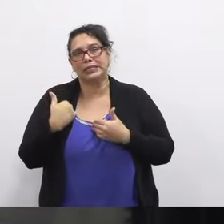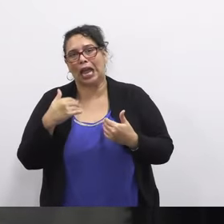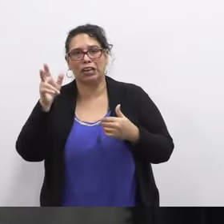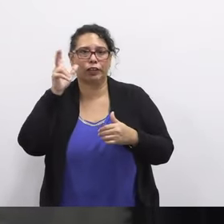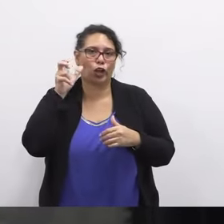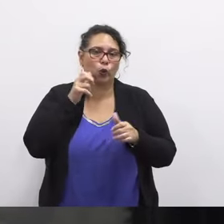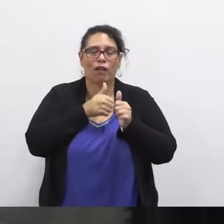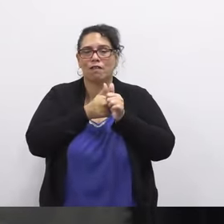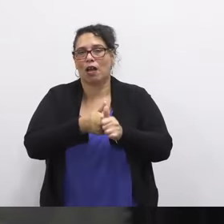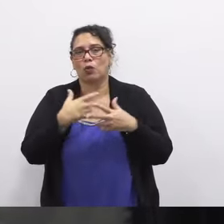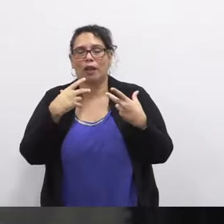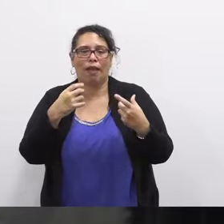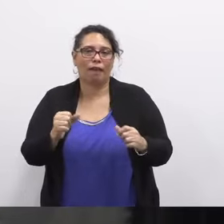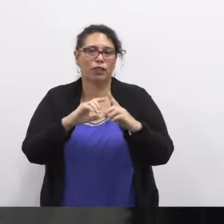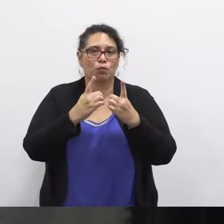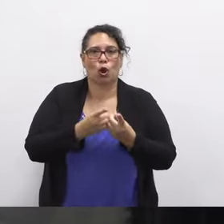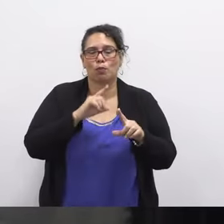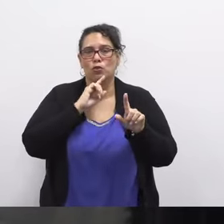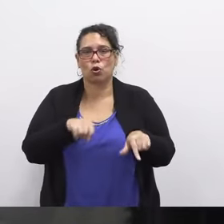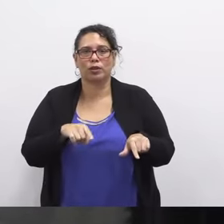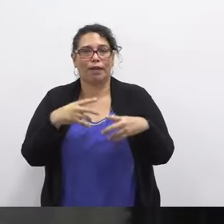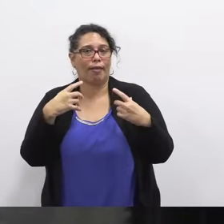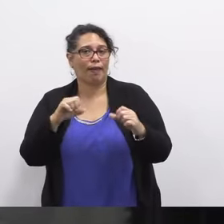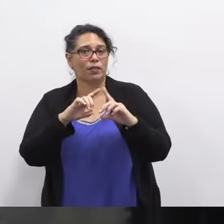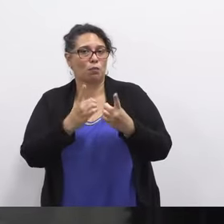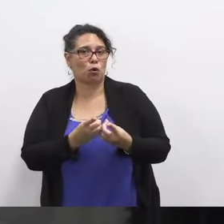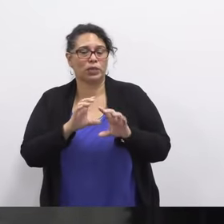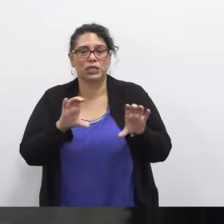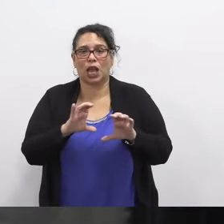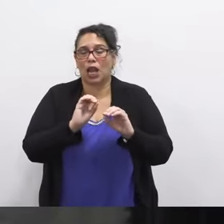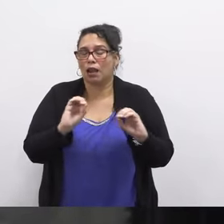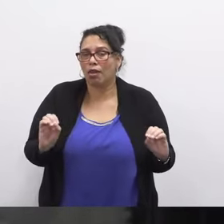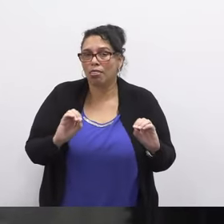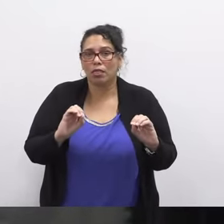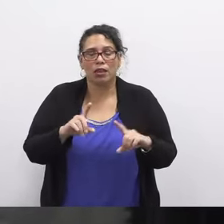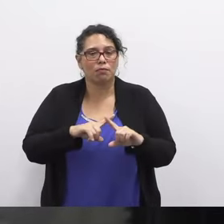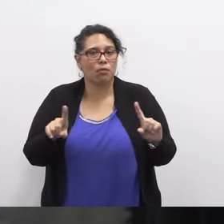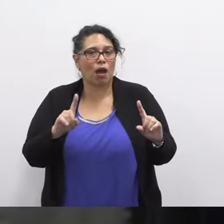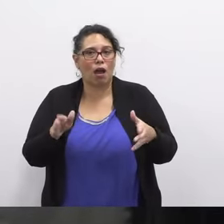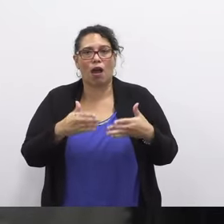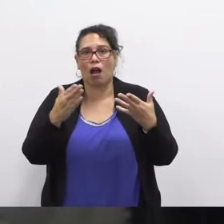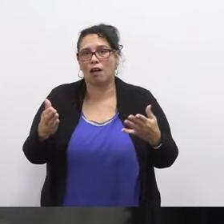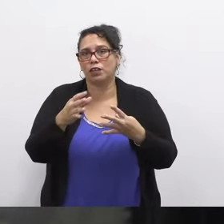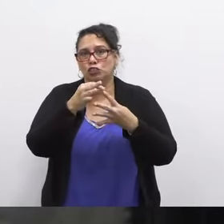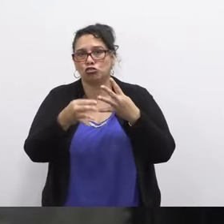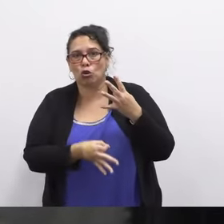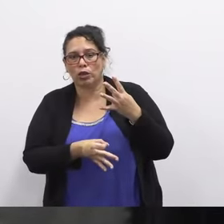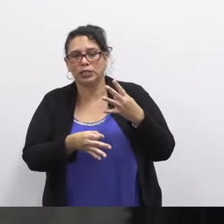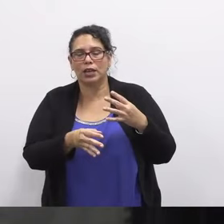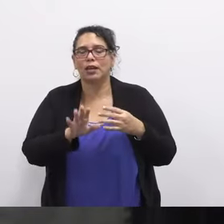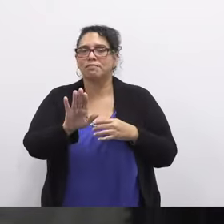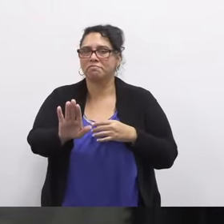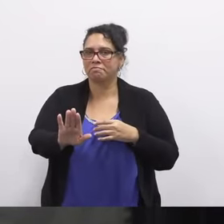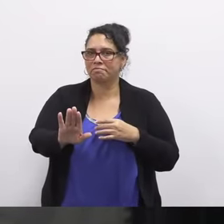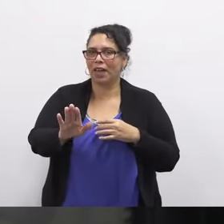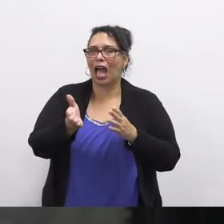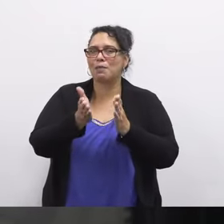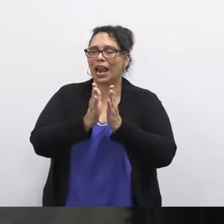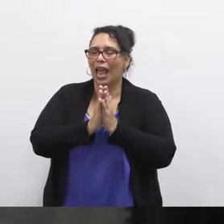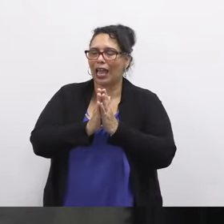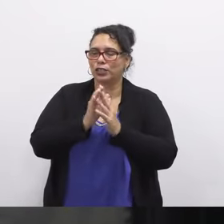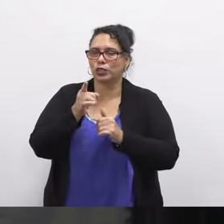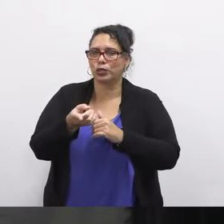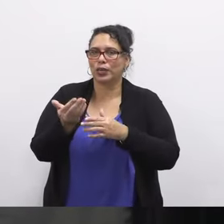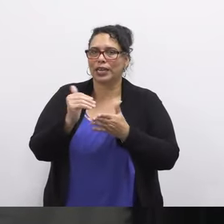just following the health department orders when the health department has done nothing but offer choices. Ms. Sampson, I'm going to ask you again to please